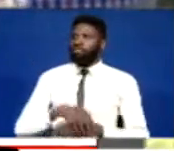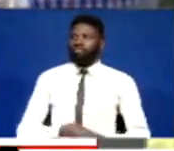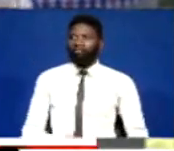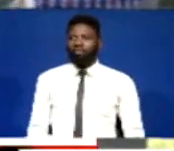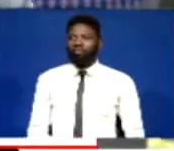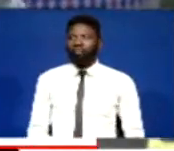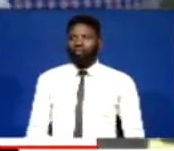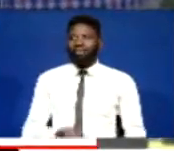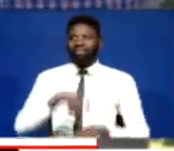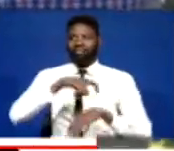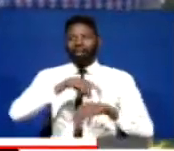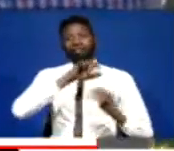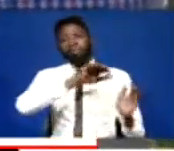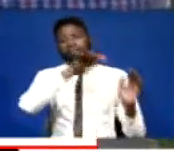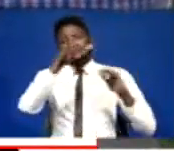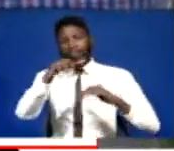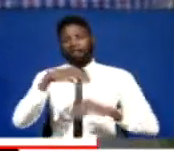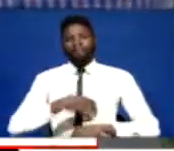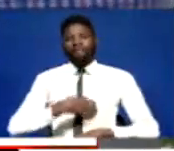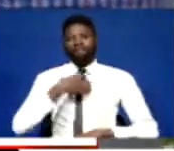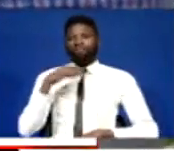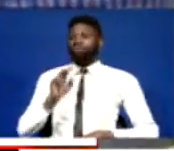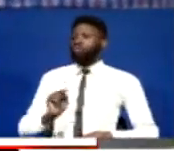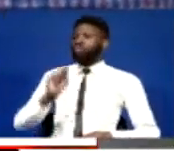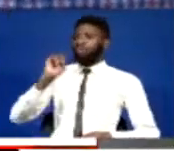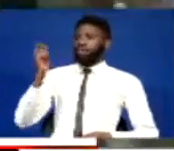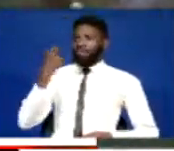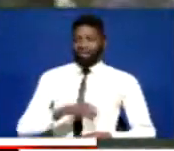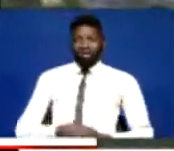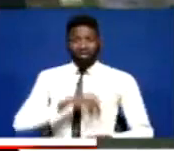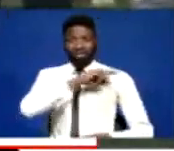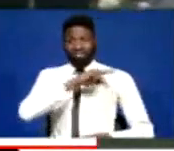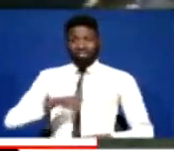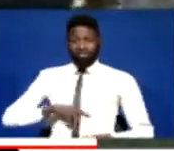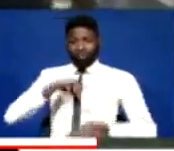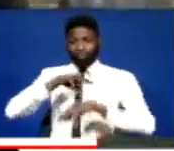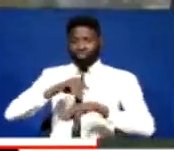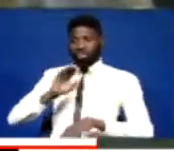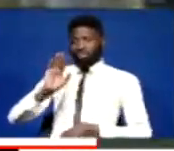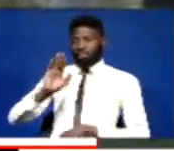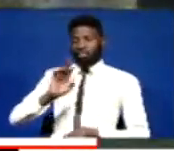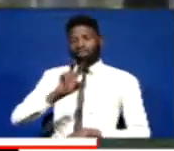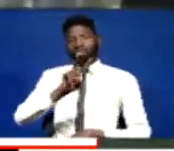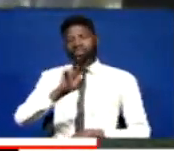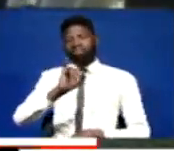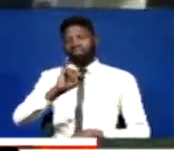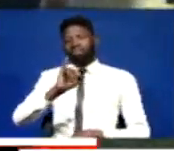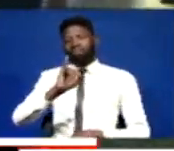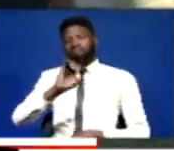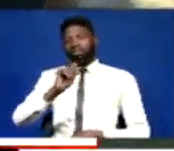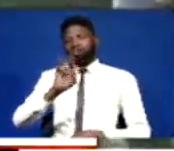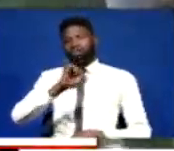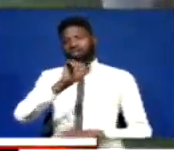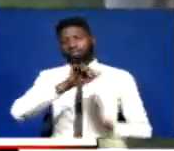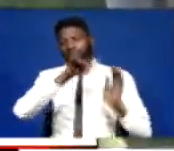During a visit to northern Kenya, the Swedish Crown Princess Victoria, who is on a tour of Kenya, interacted with the local